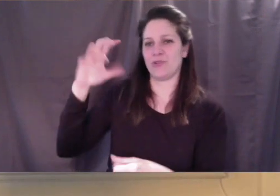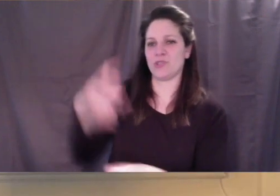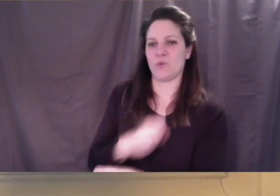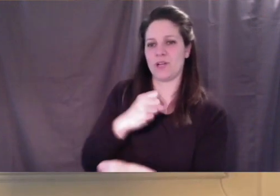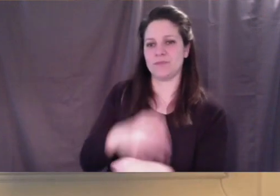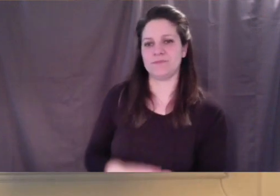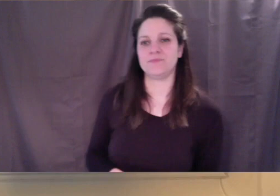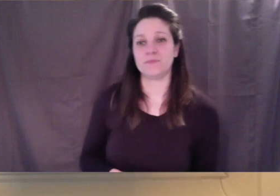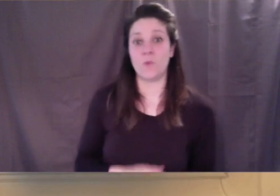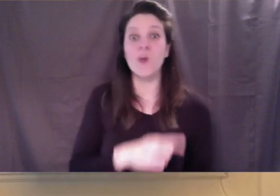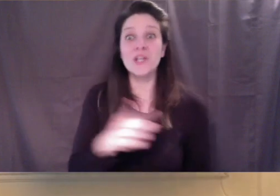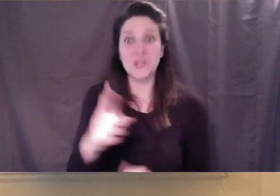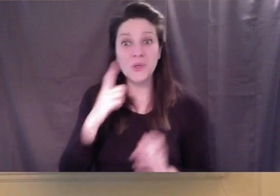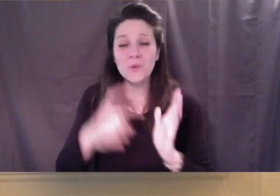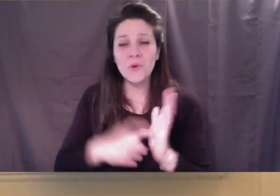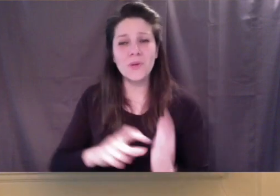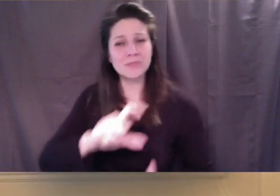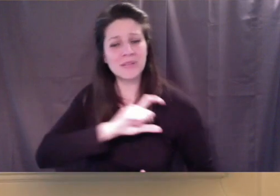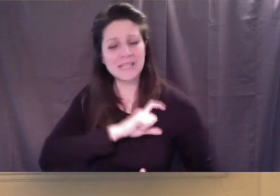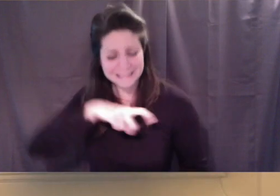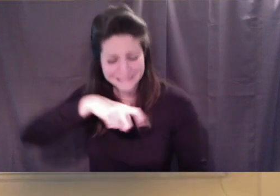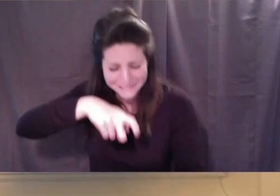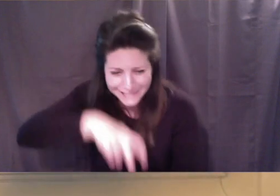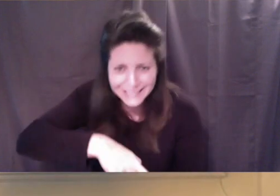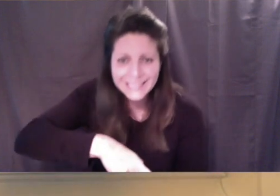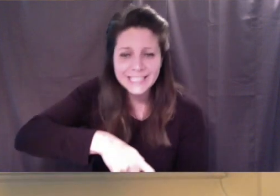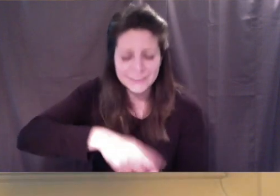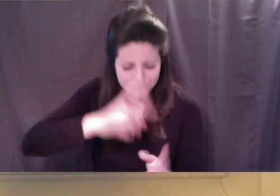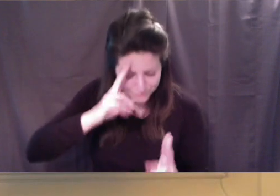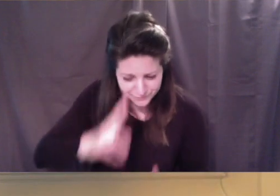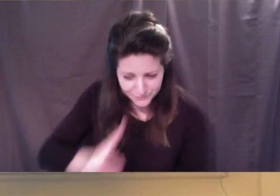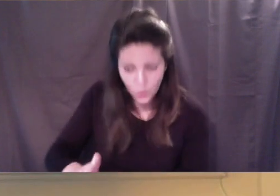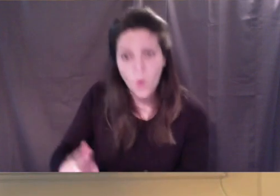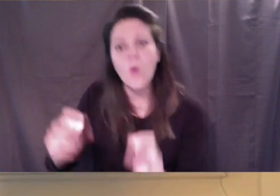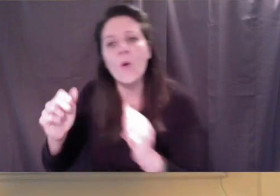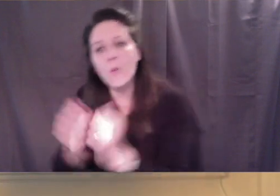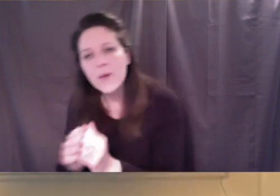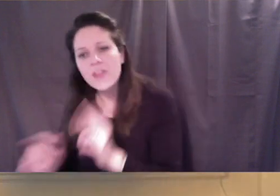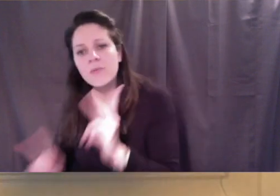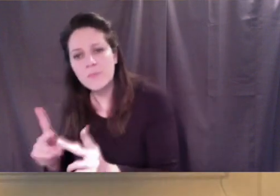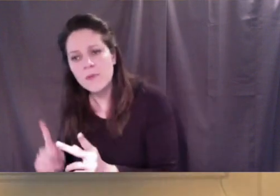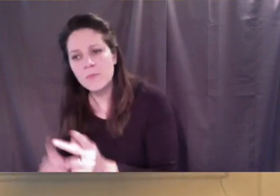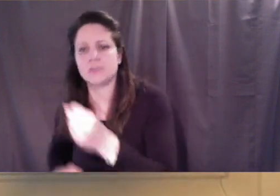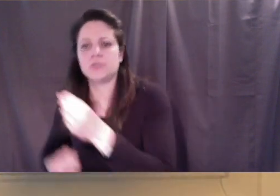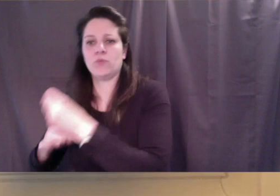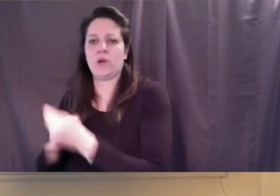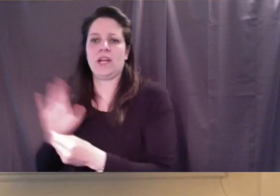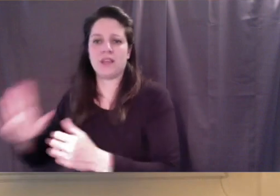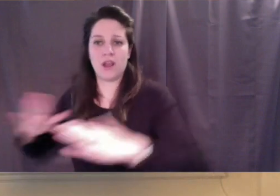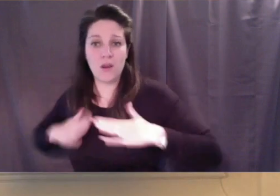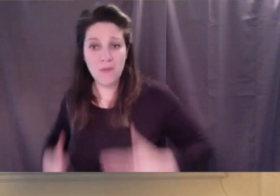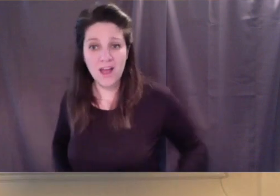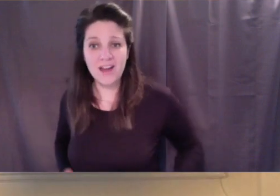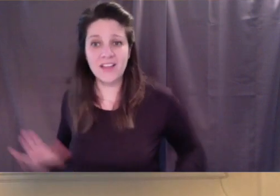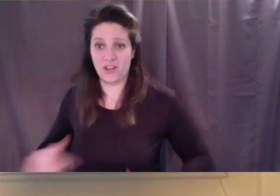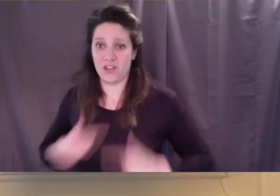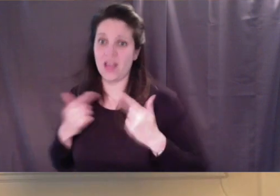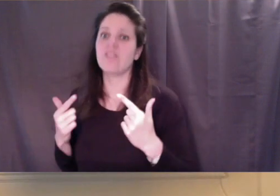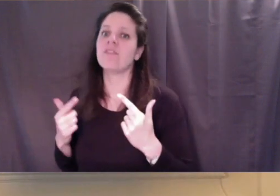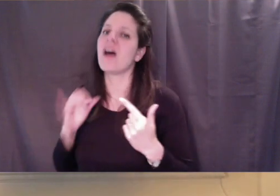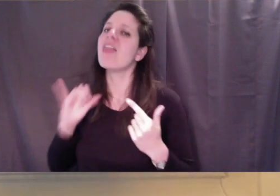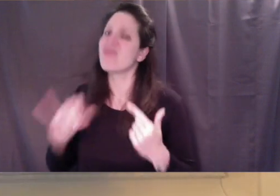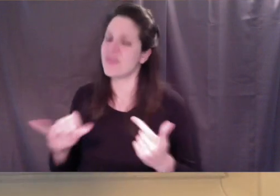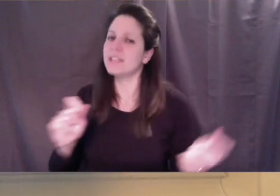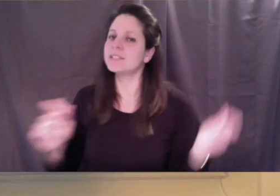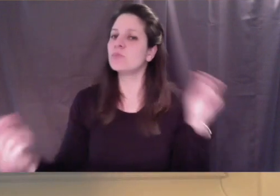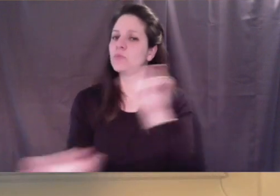wins. When you see police kneeling around this country, kneeling for what's right alongside people standing up for their bodies and